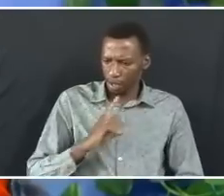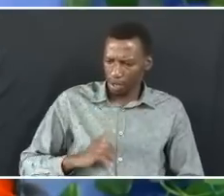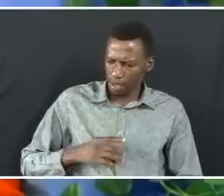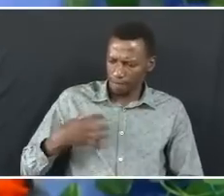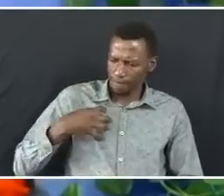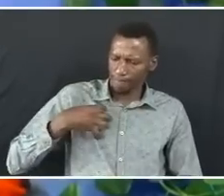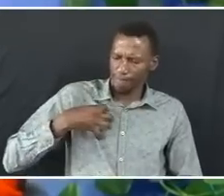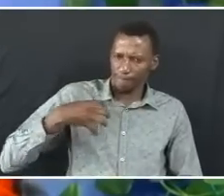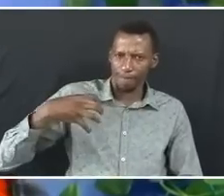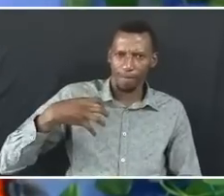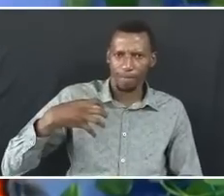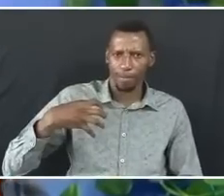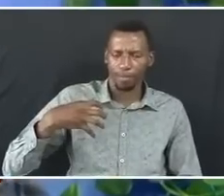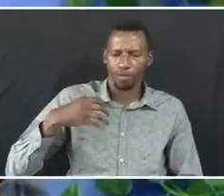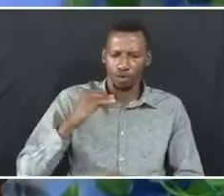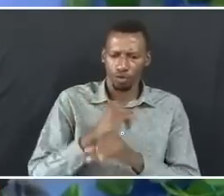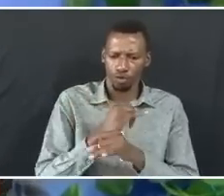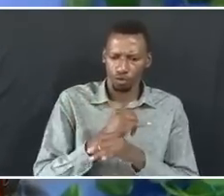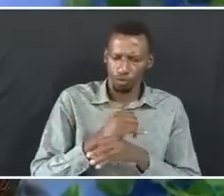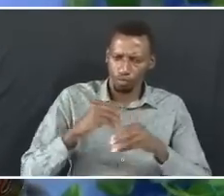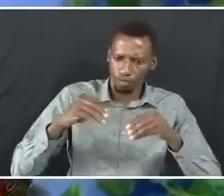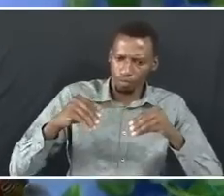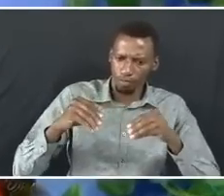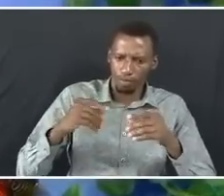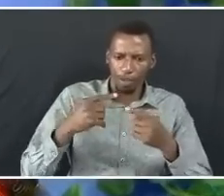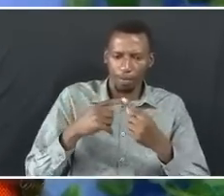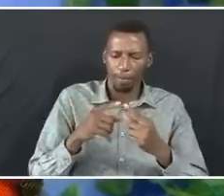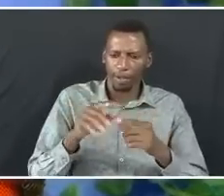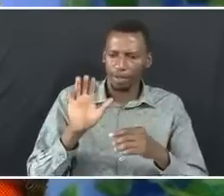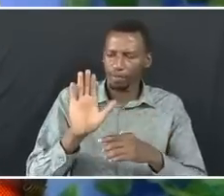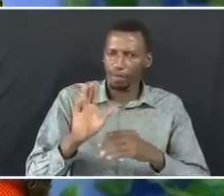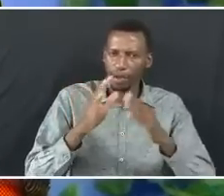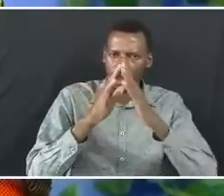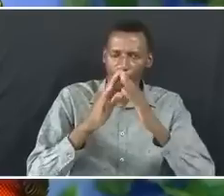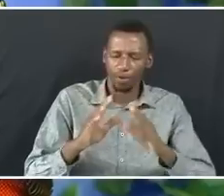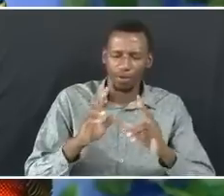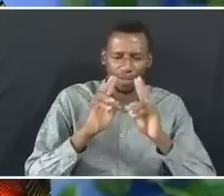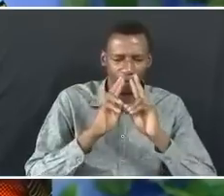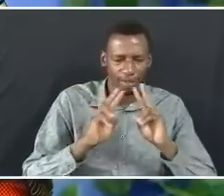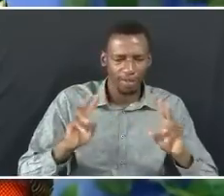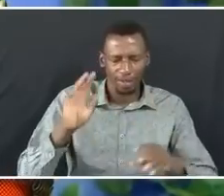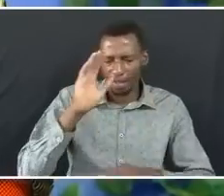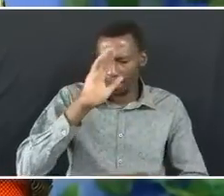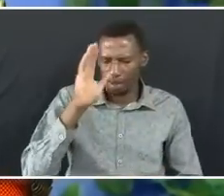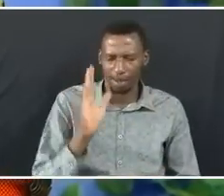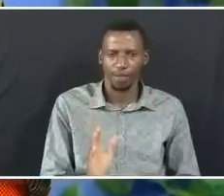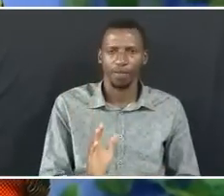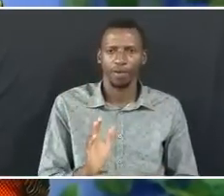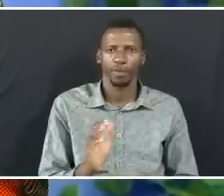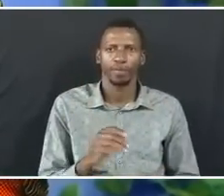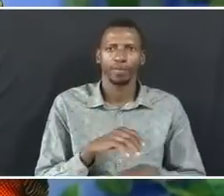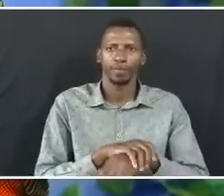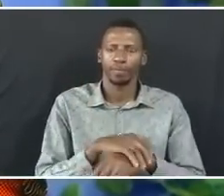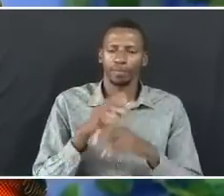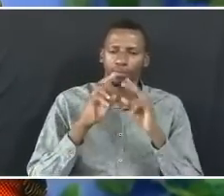position. But he never knew the joy and peace that comes with marriage.